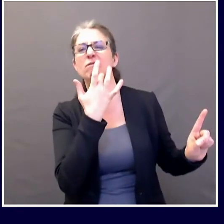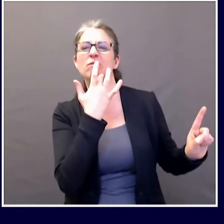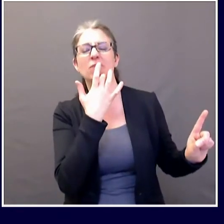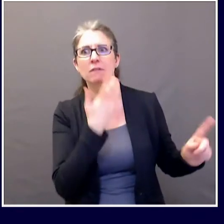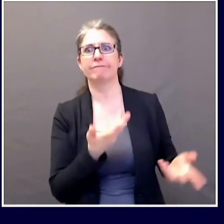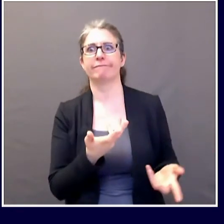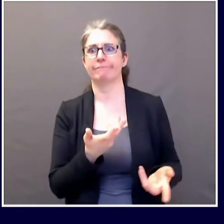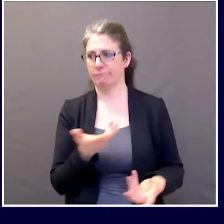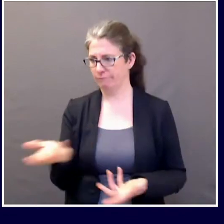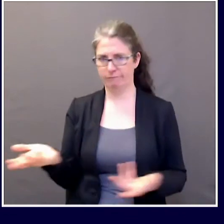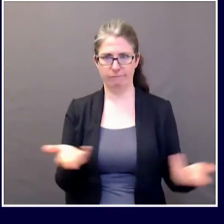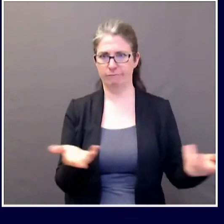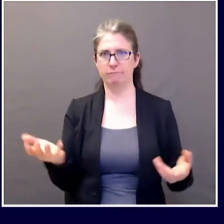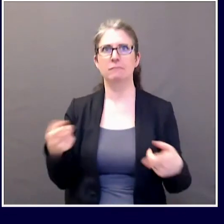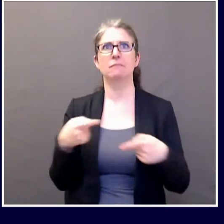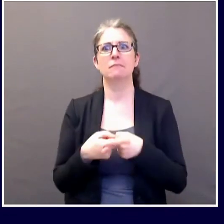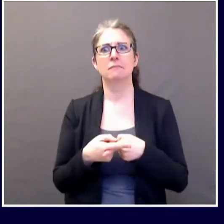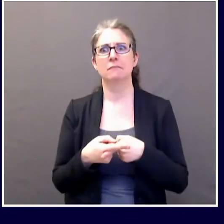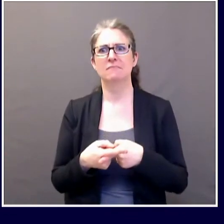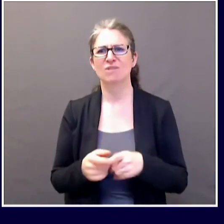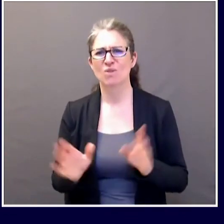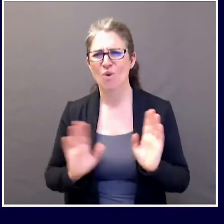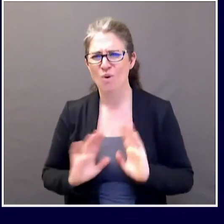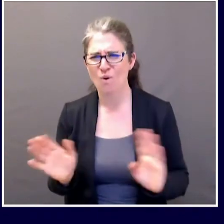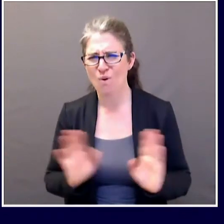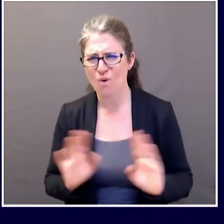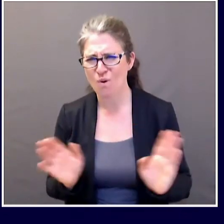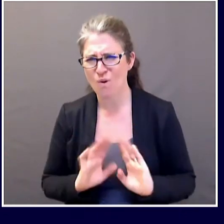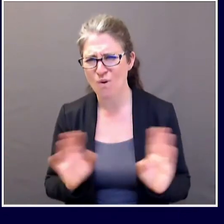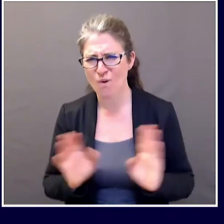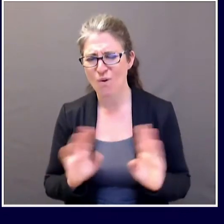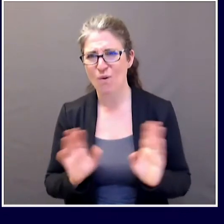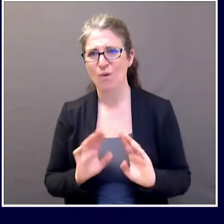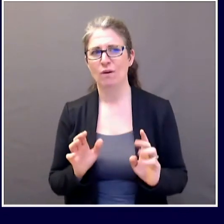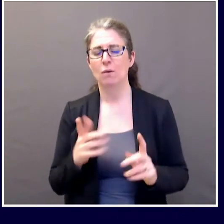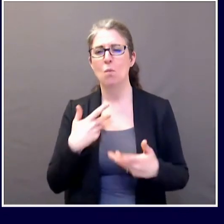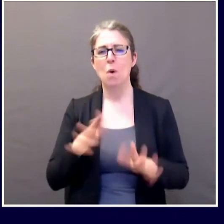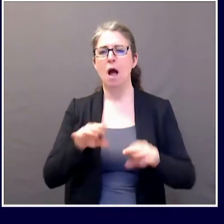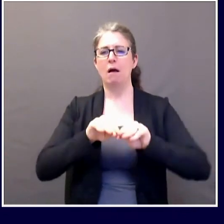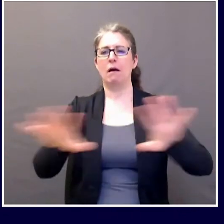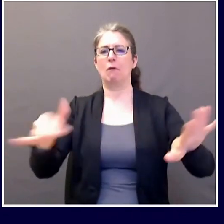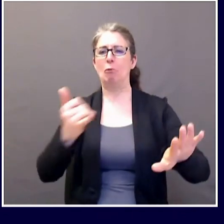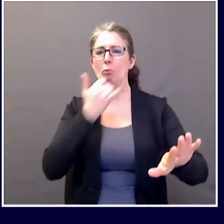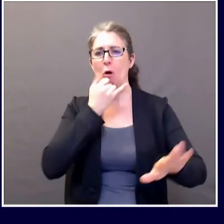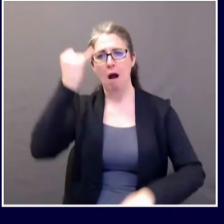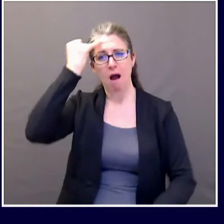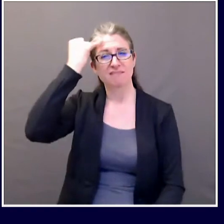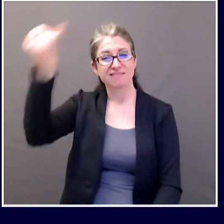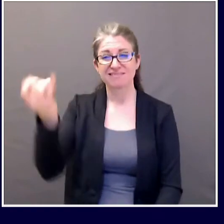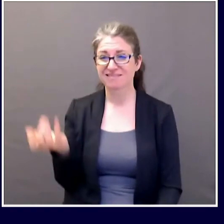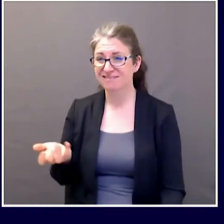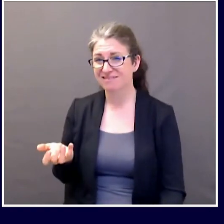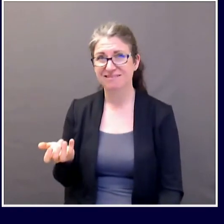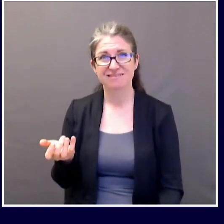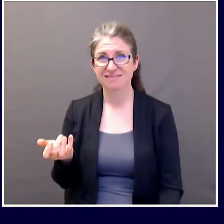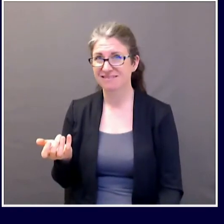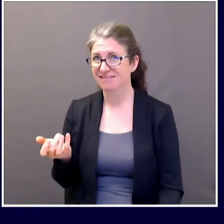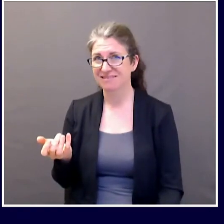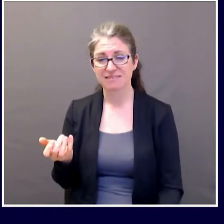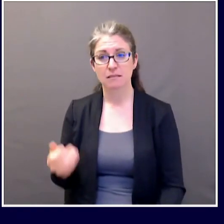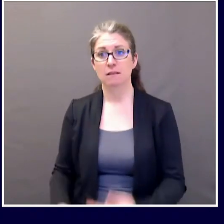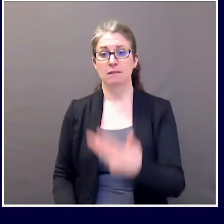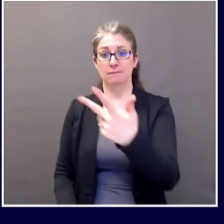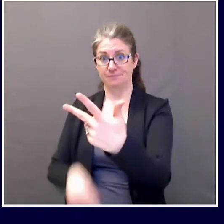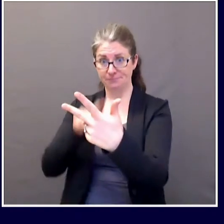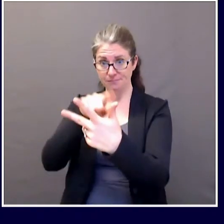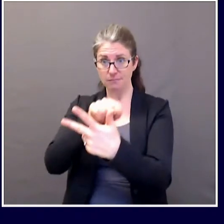vaccine, it's about the venues in which it is best to be administered. Again, given that it only requires one dose,